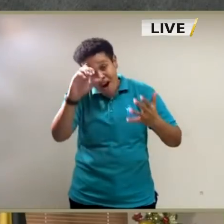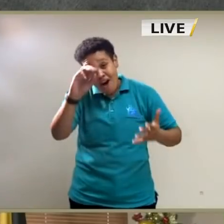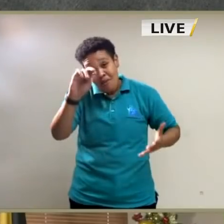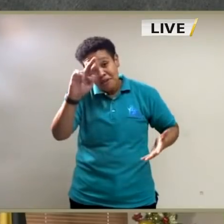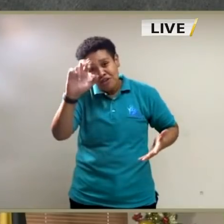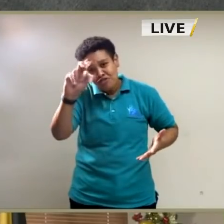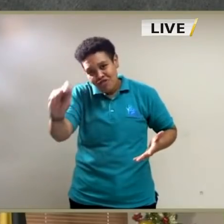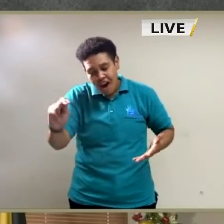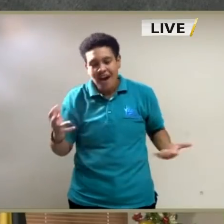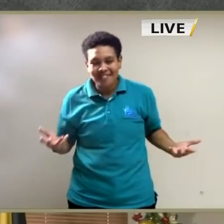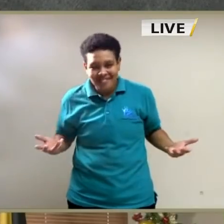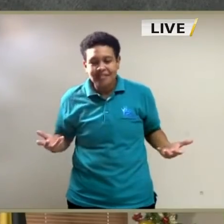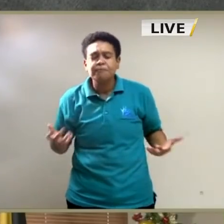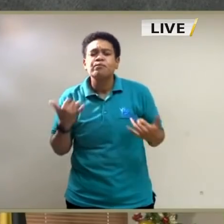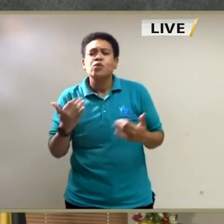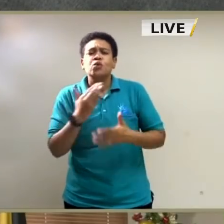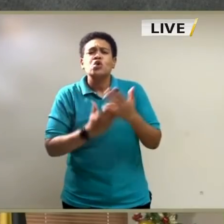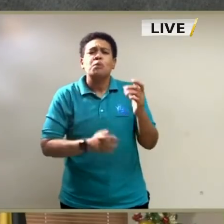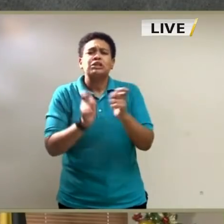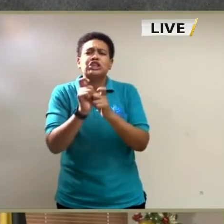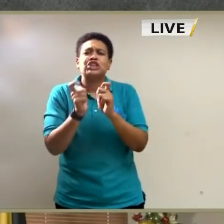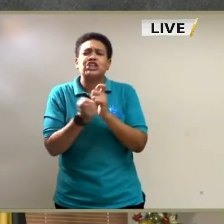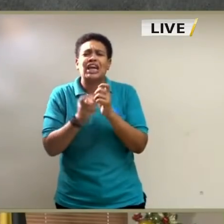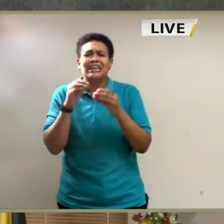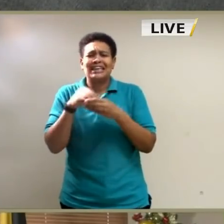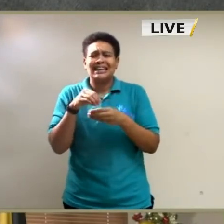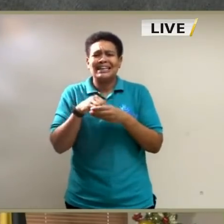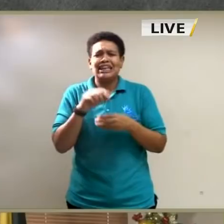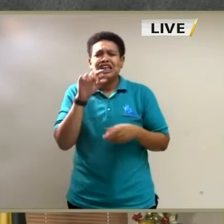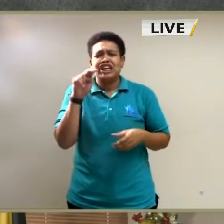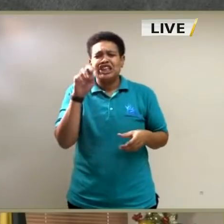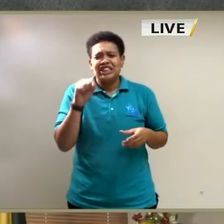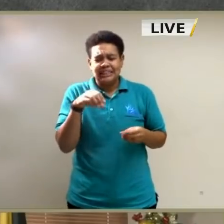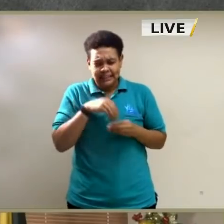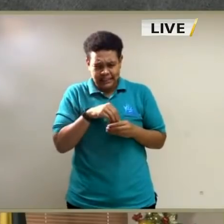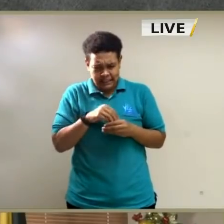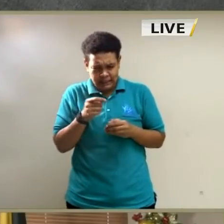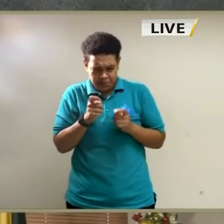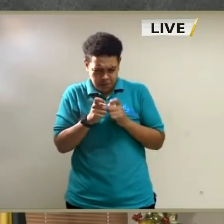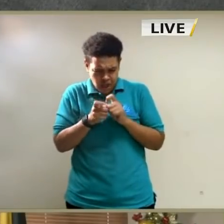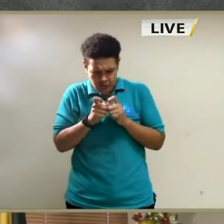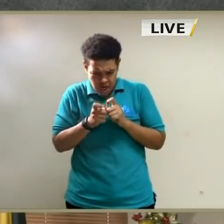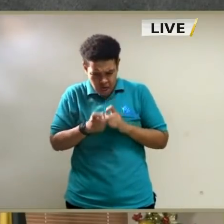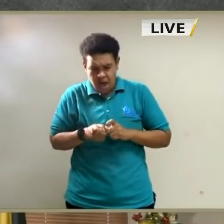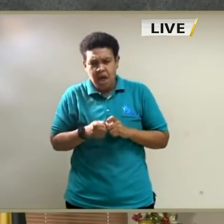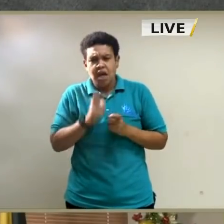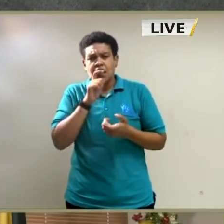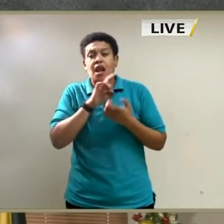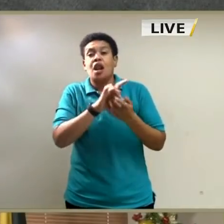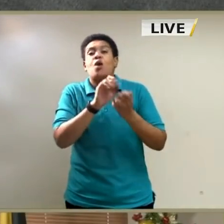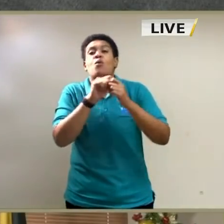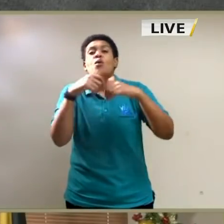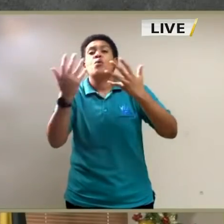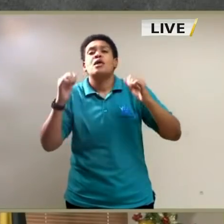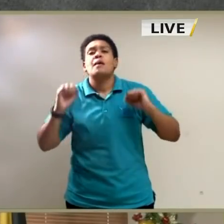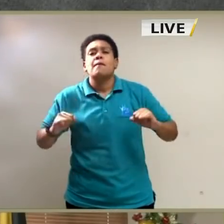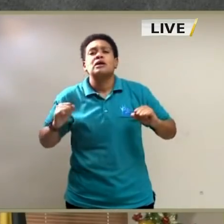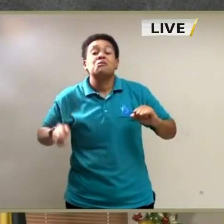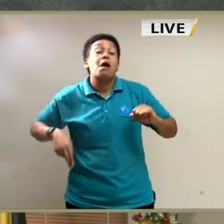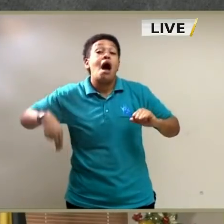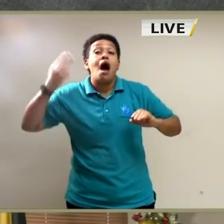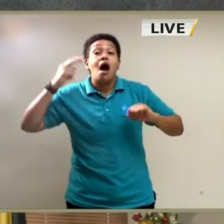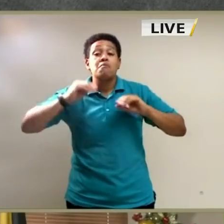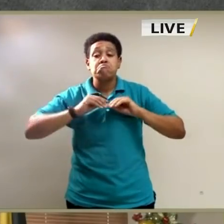changes in the genes of the Omicron variant that is associated with possibly higher